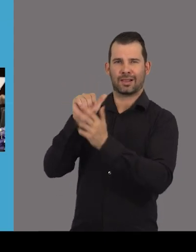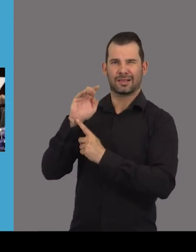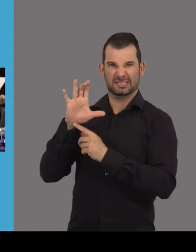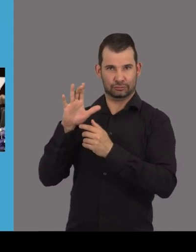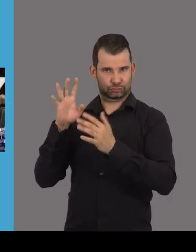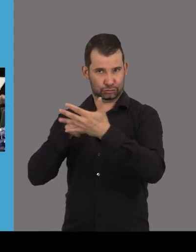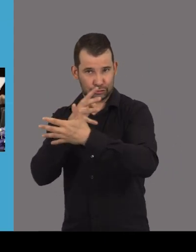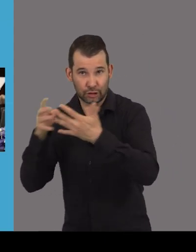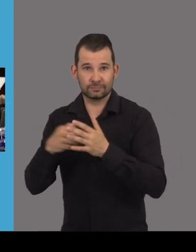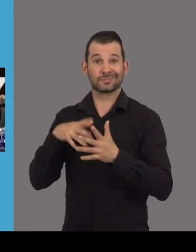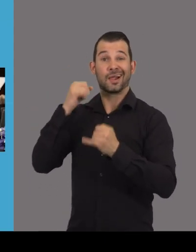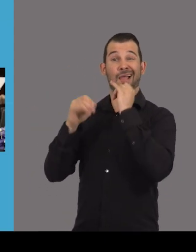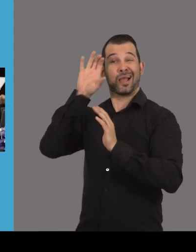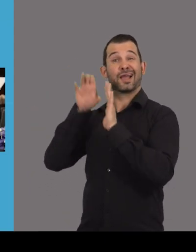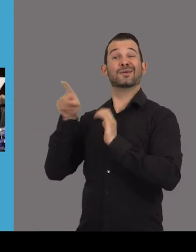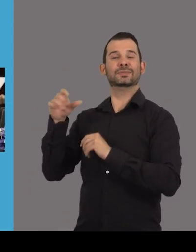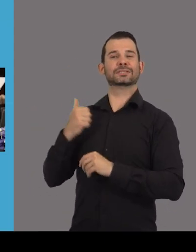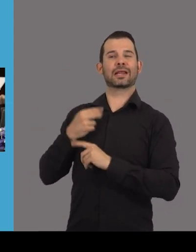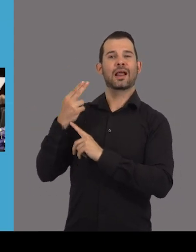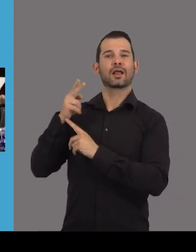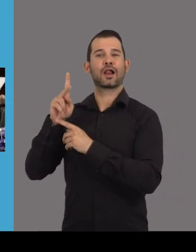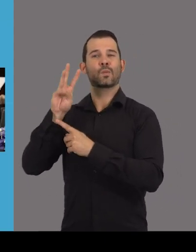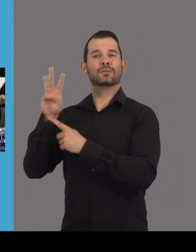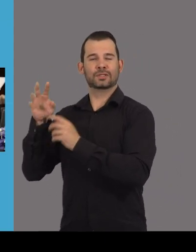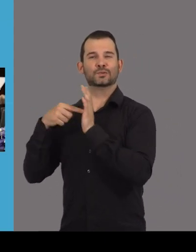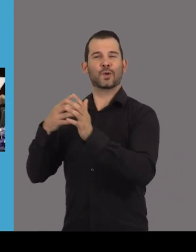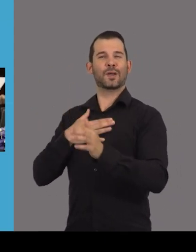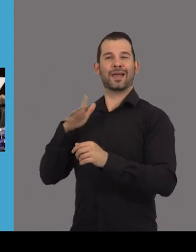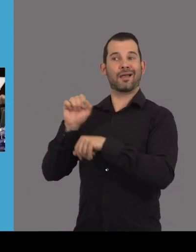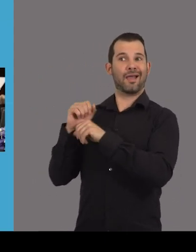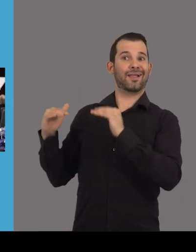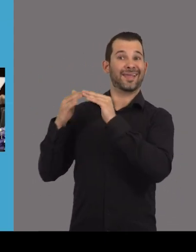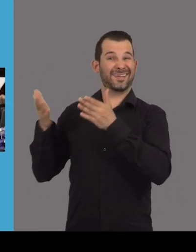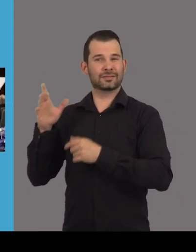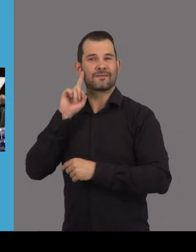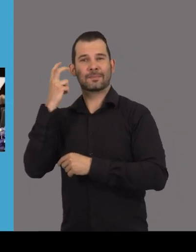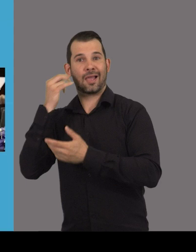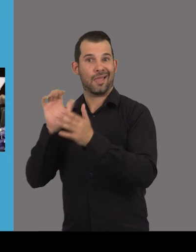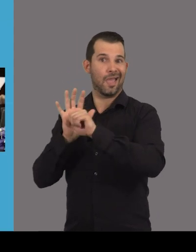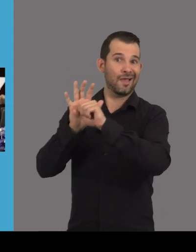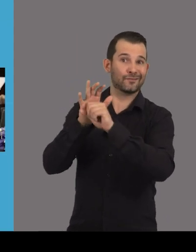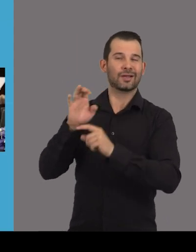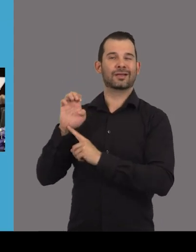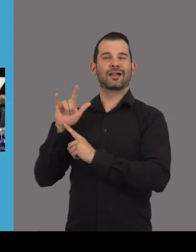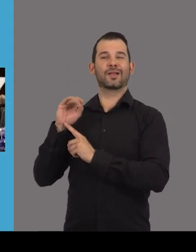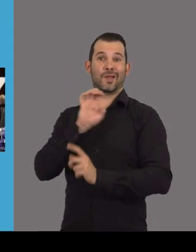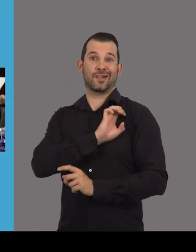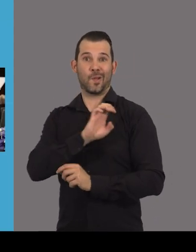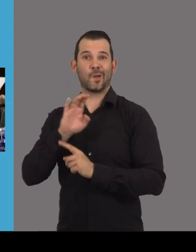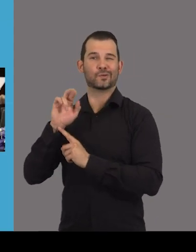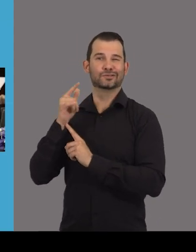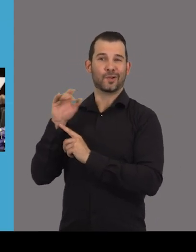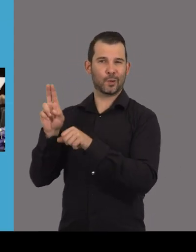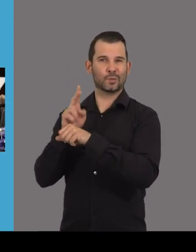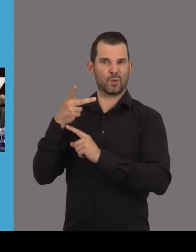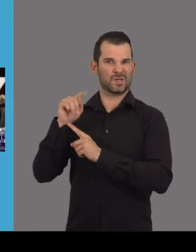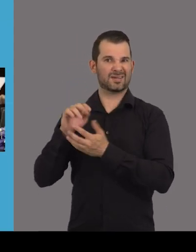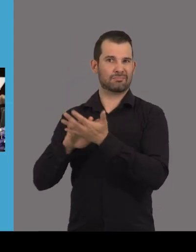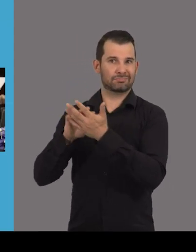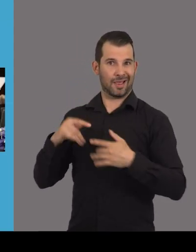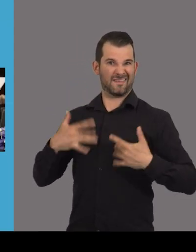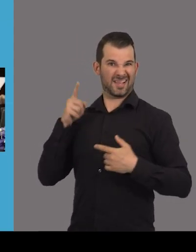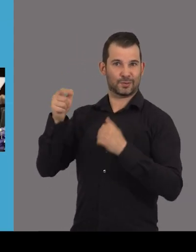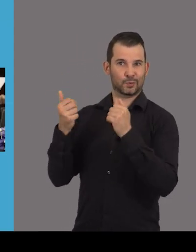chart, and the last image is from the Canadian Helen Keller Centre website, and it shows my colleague and deafblind advocate, Elio